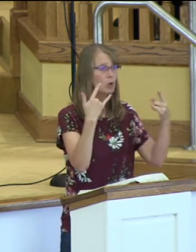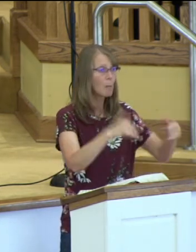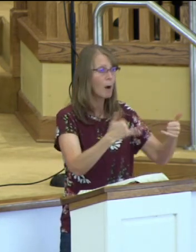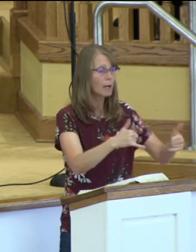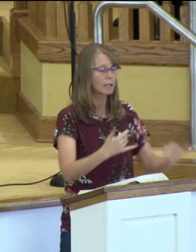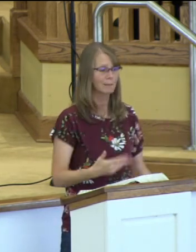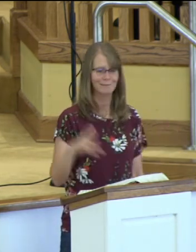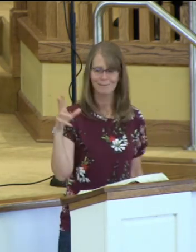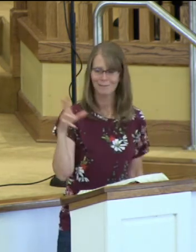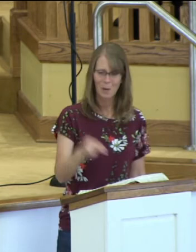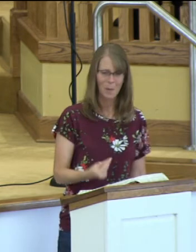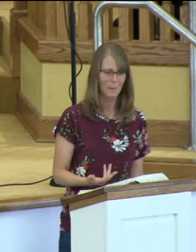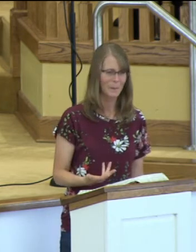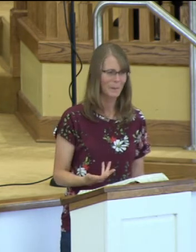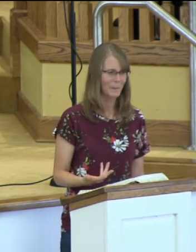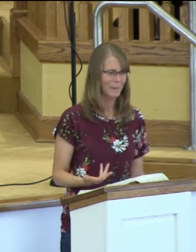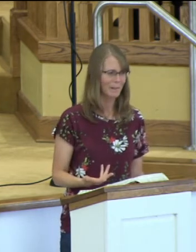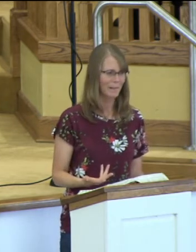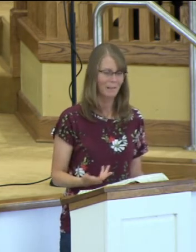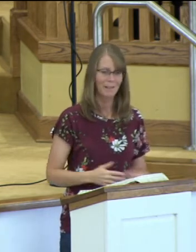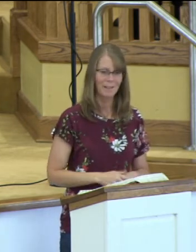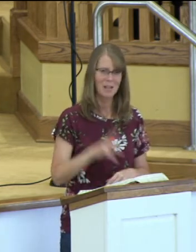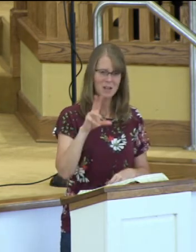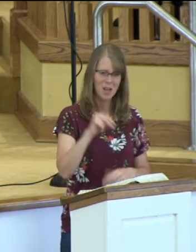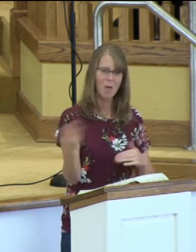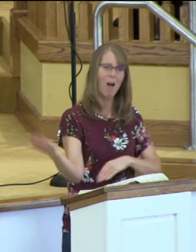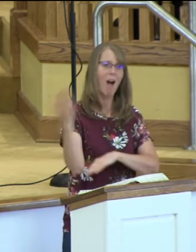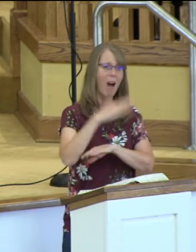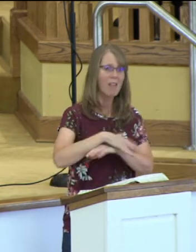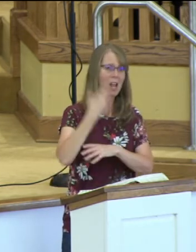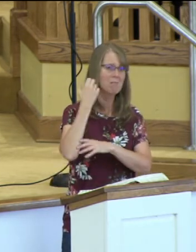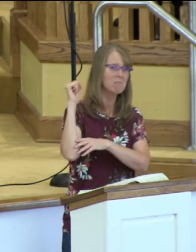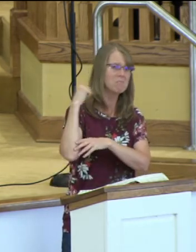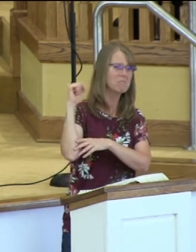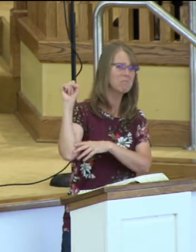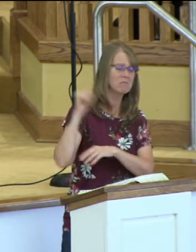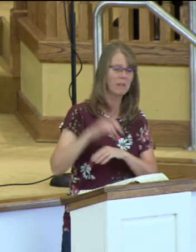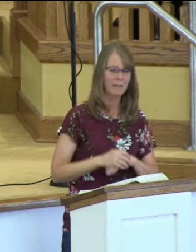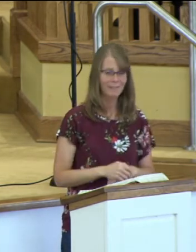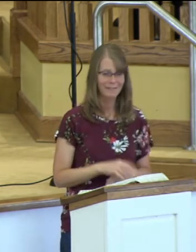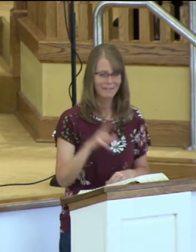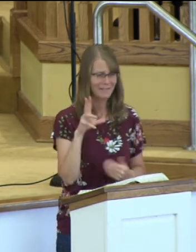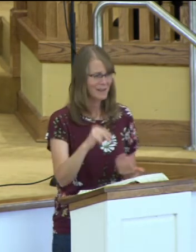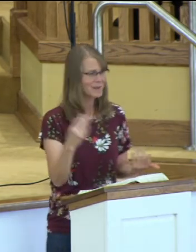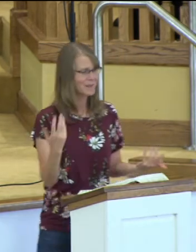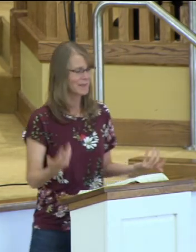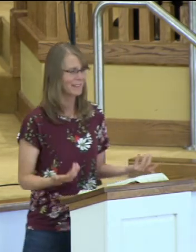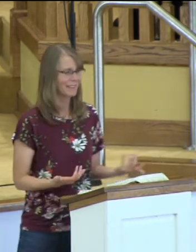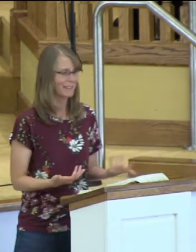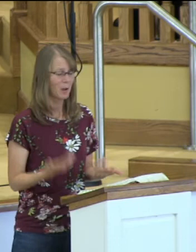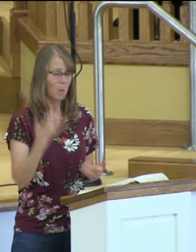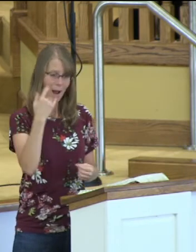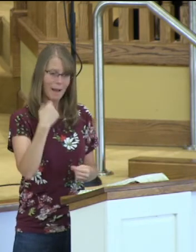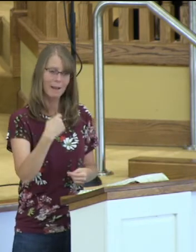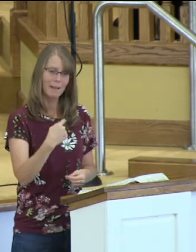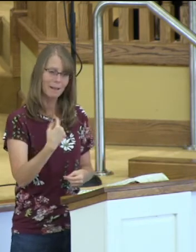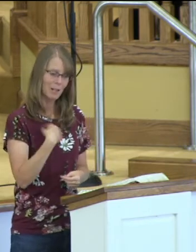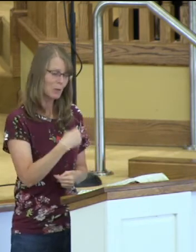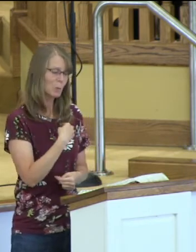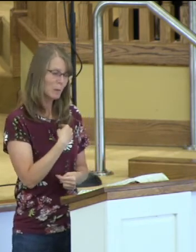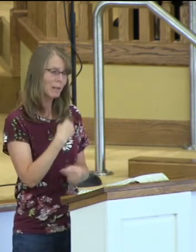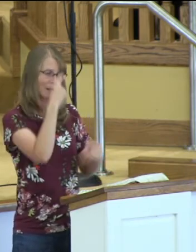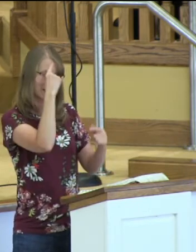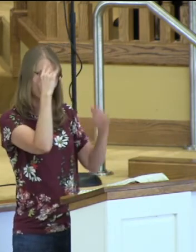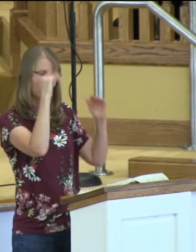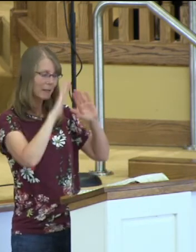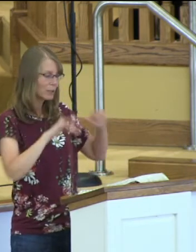No, stupid. I'm not going to do that. Why? I expect you to obey and to do what's